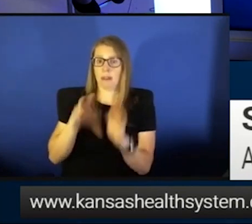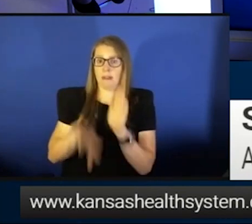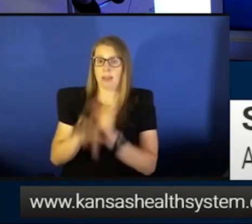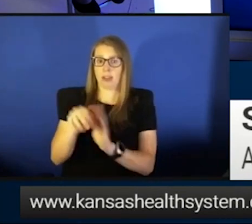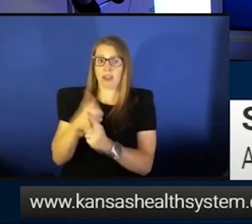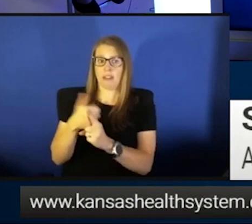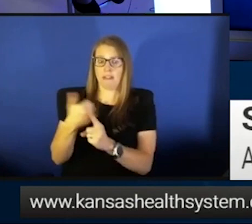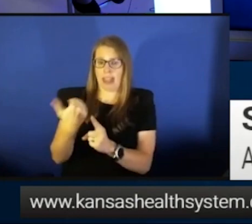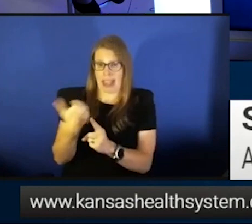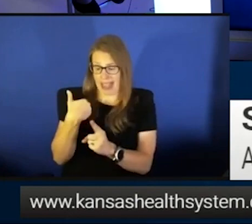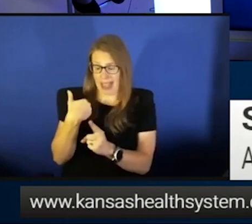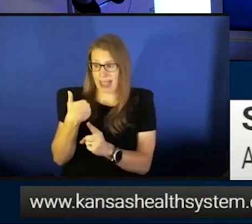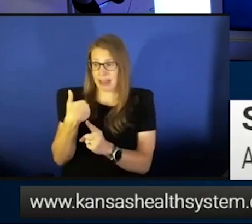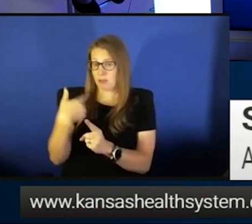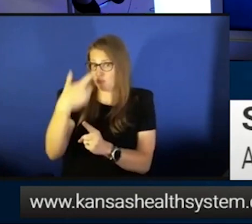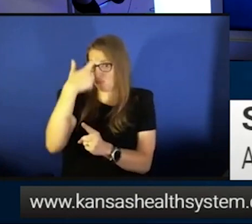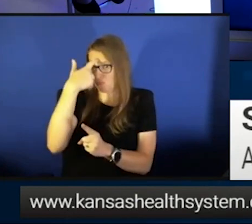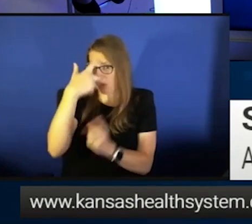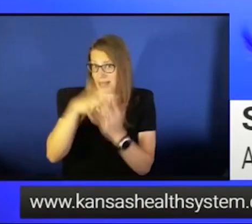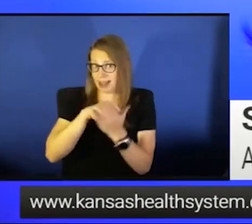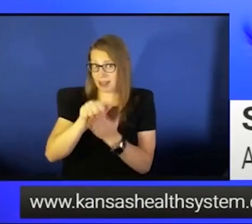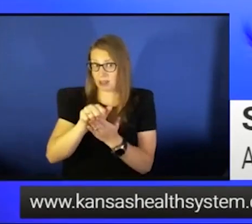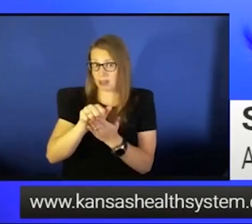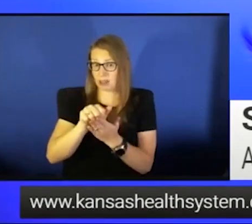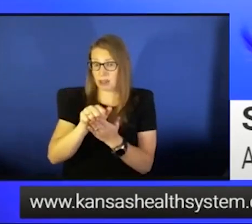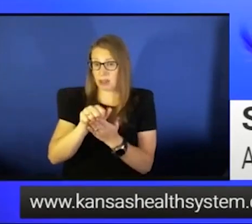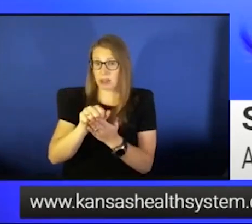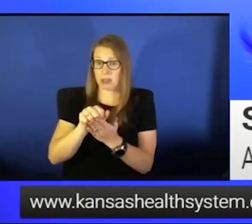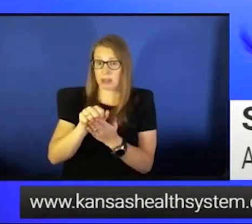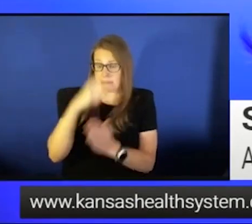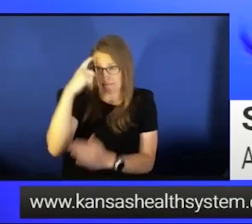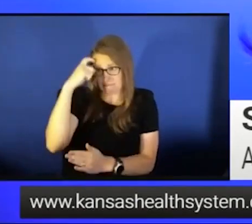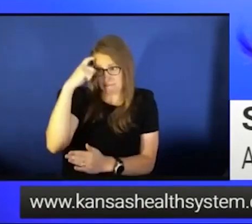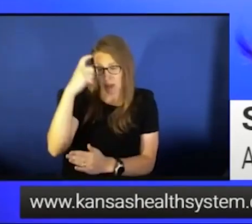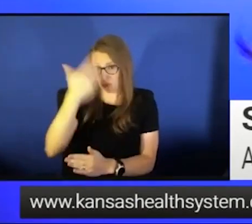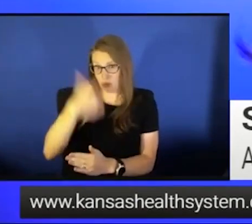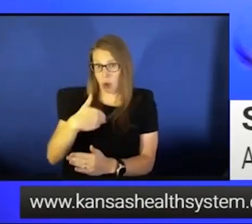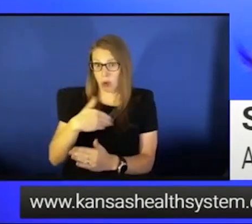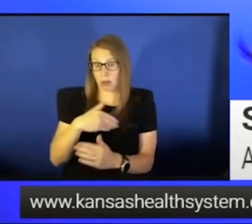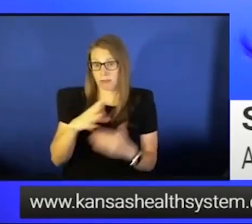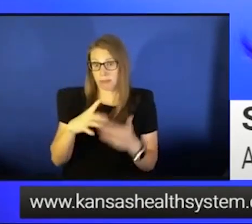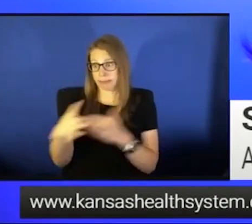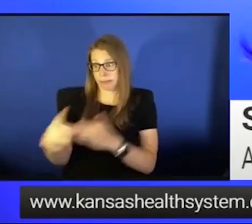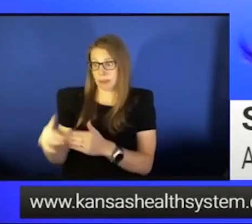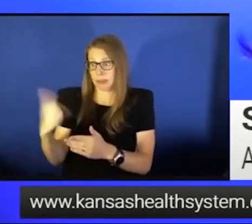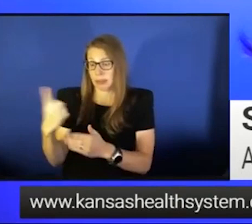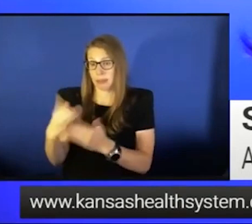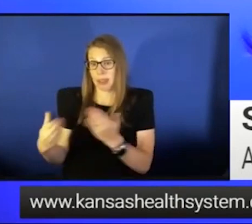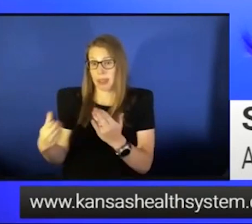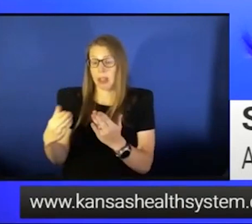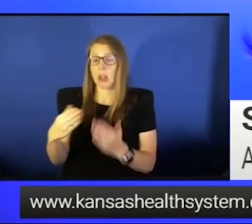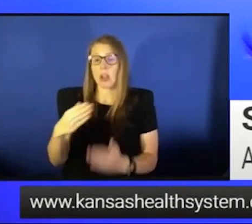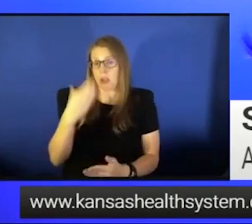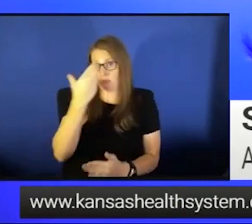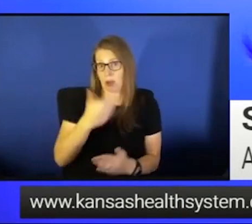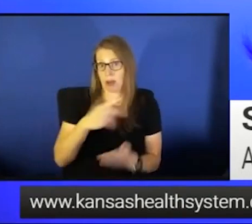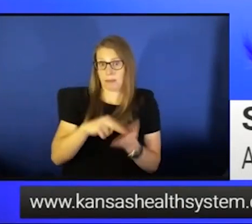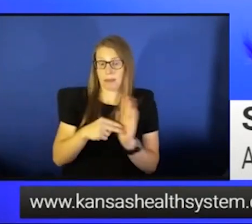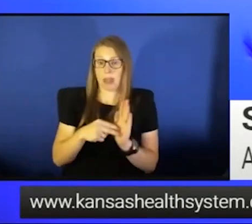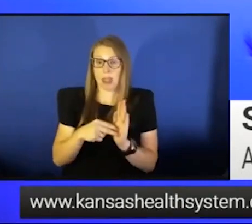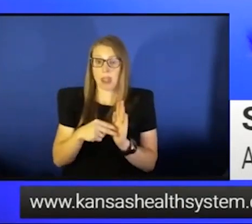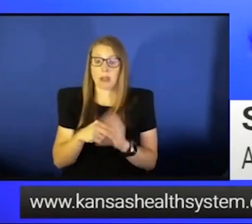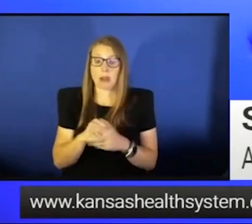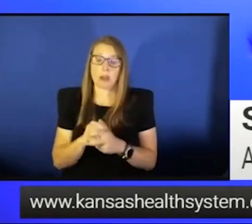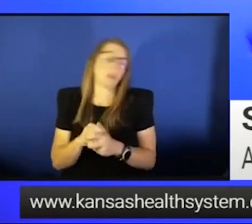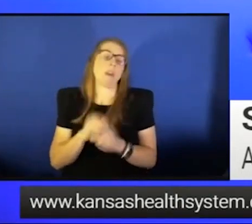stroke lead to diagnosing of something else? It certainly can. So a stroke is the sudden onset of focal neurological deficits, but